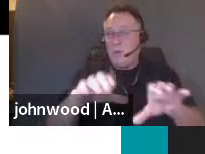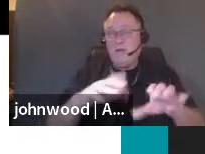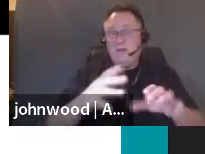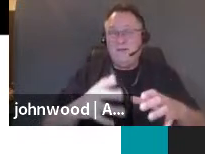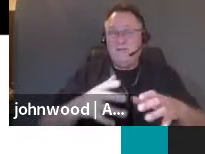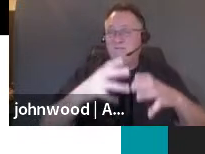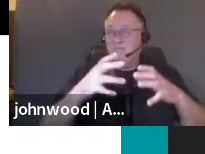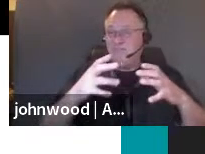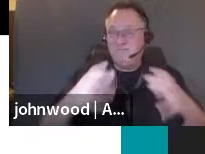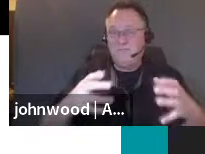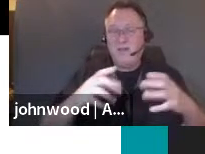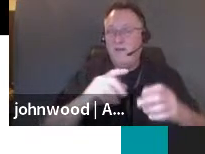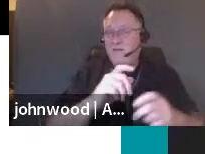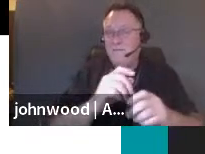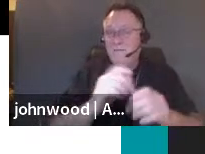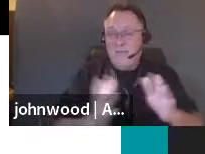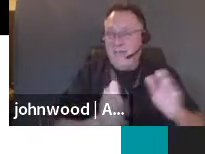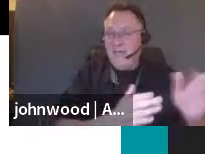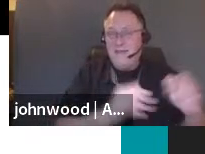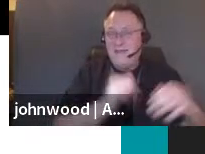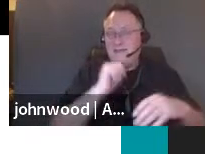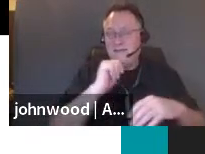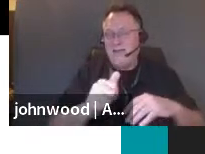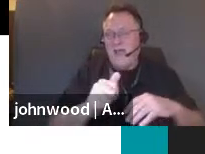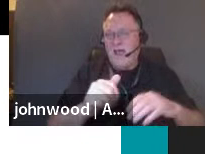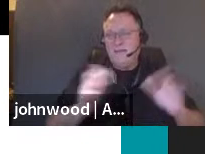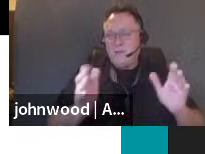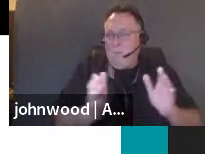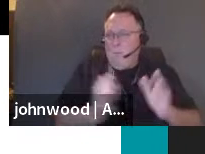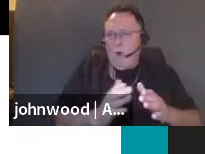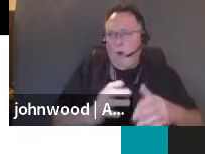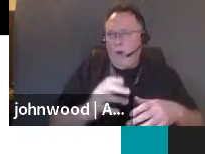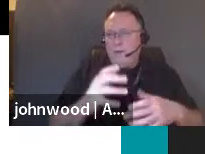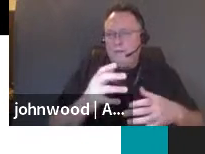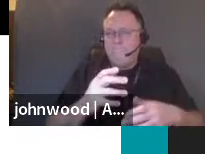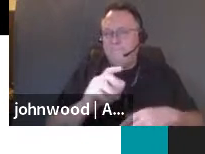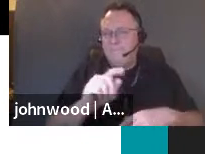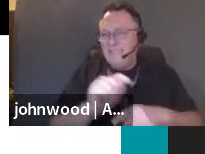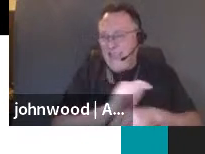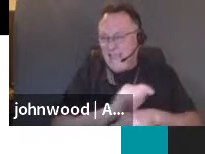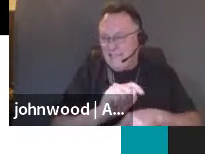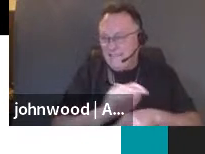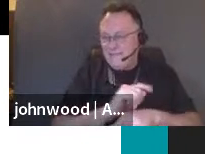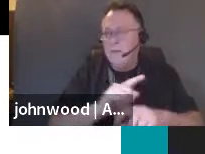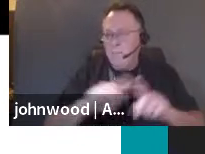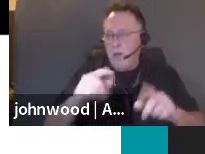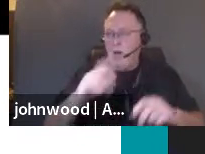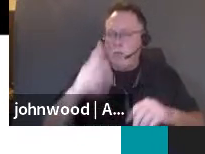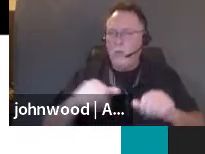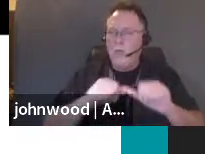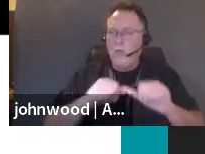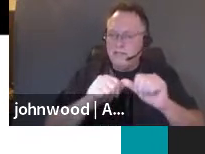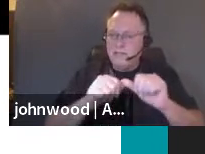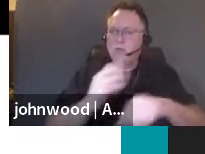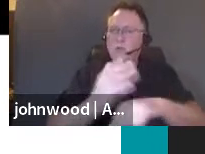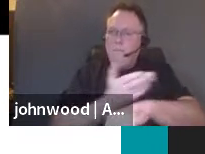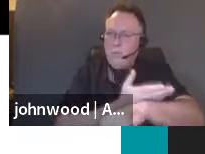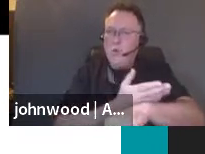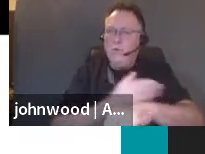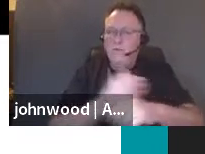inequitable planning is no small task, but we will continue to improve on our processes and design outcomes with each